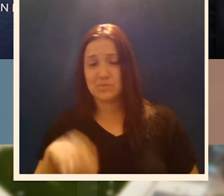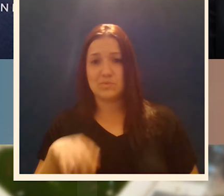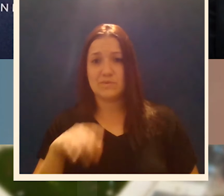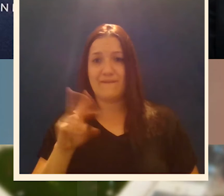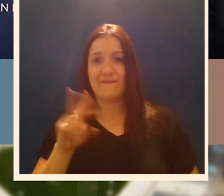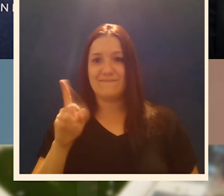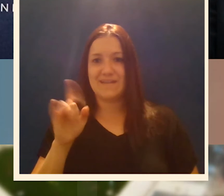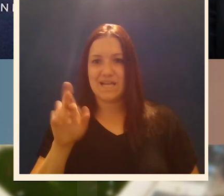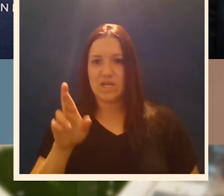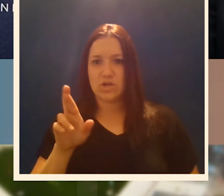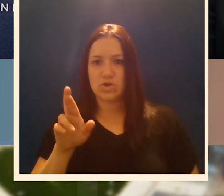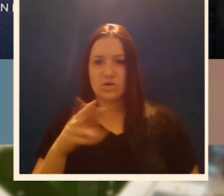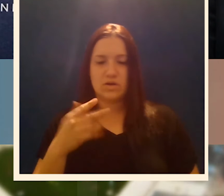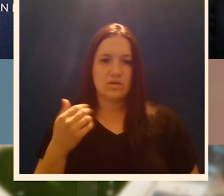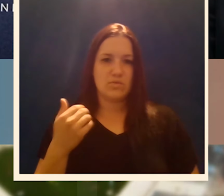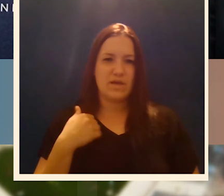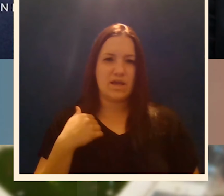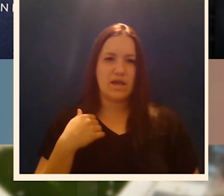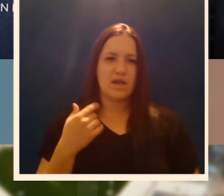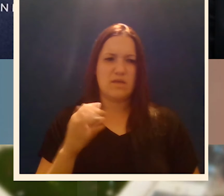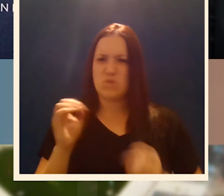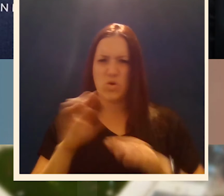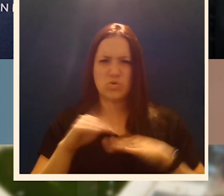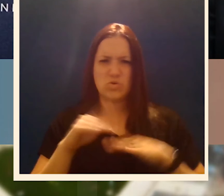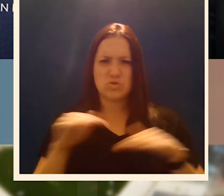have a pediatric COVID patient earlier